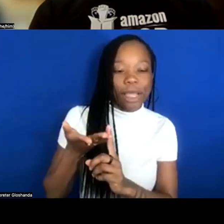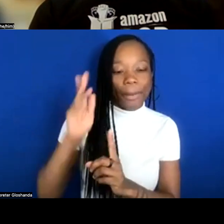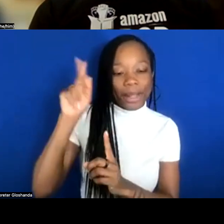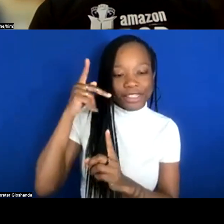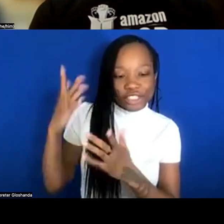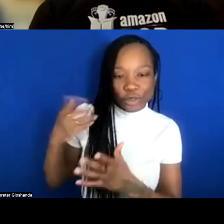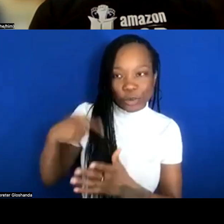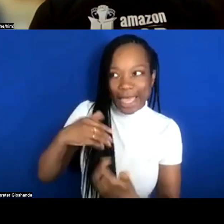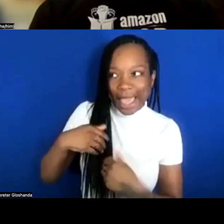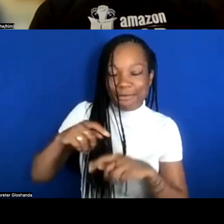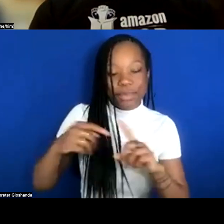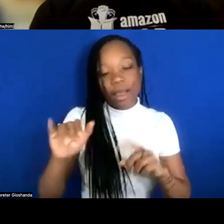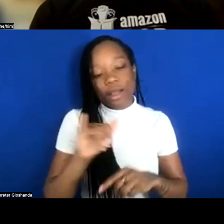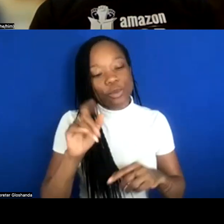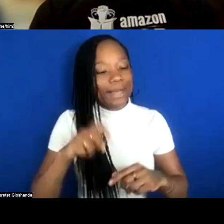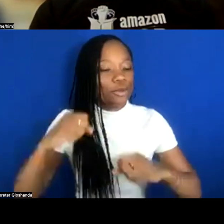against those interests.